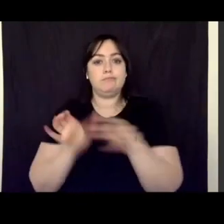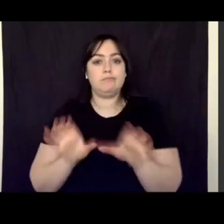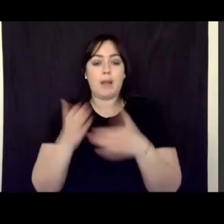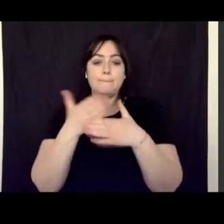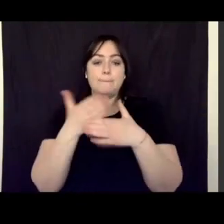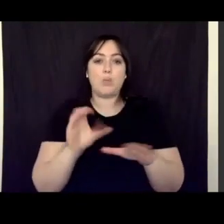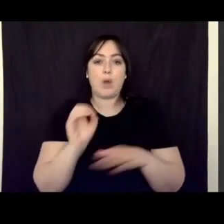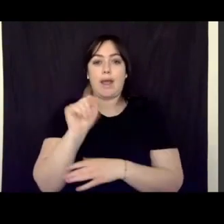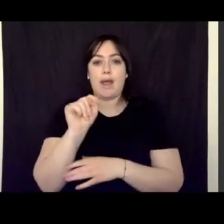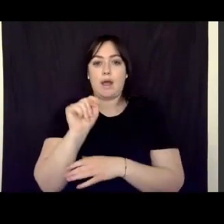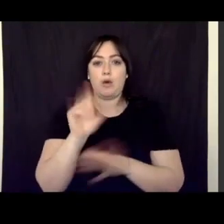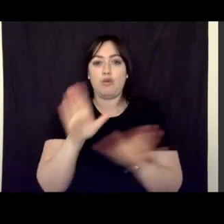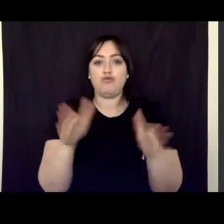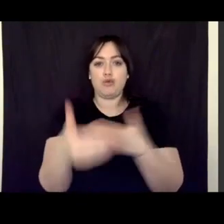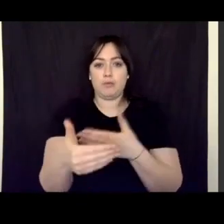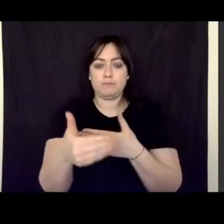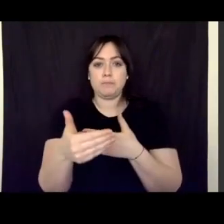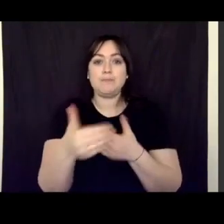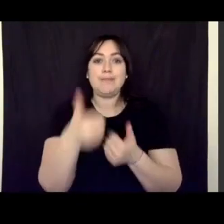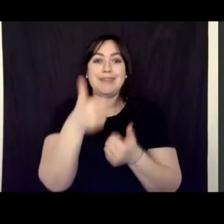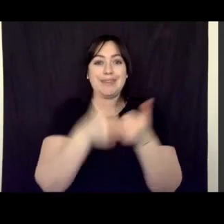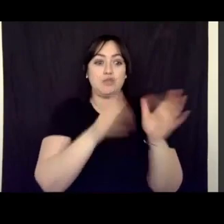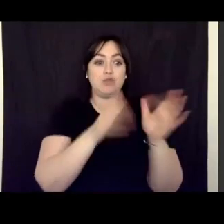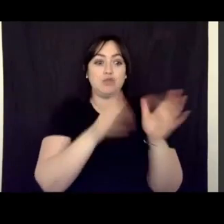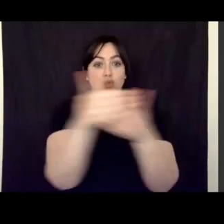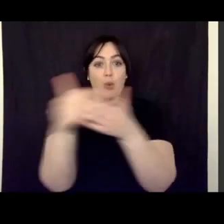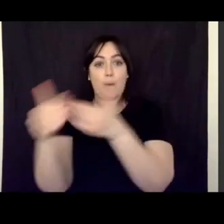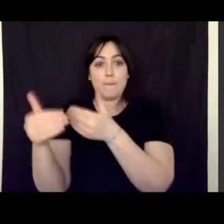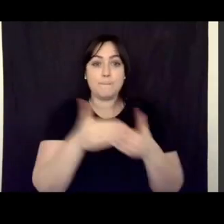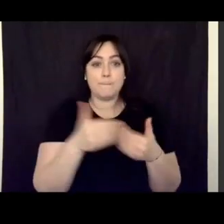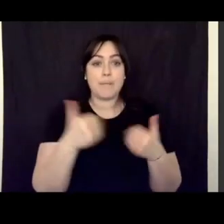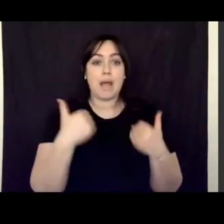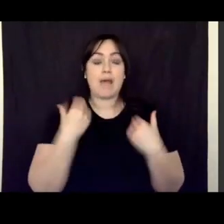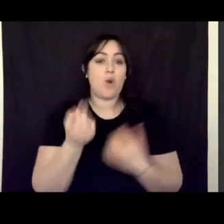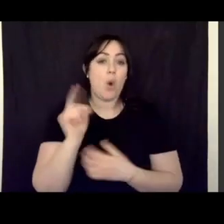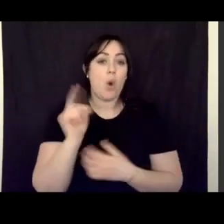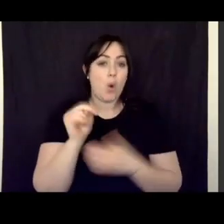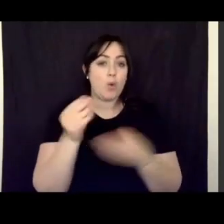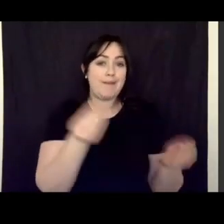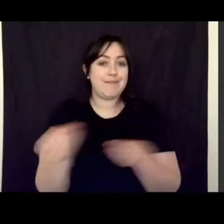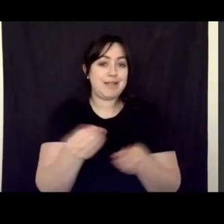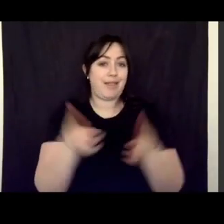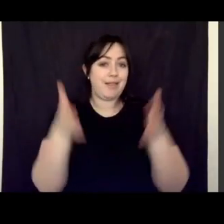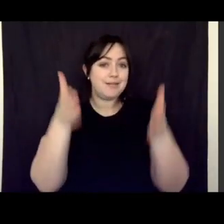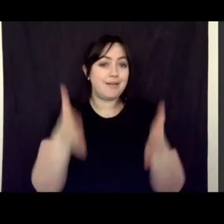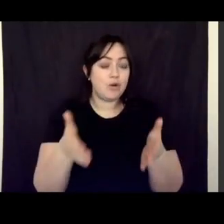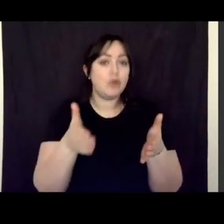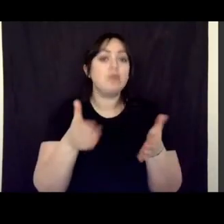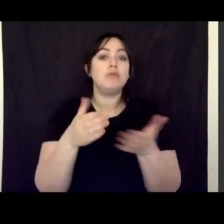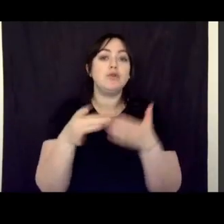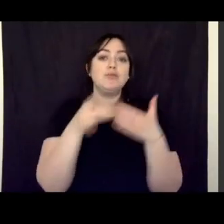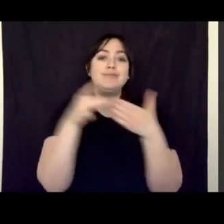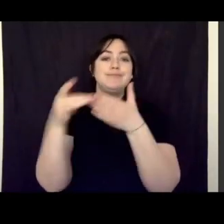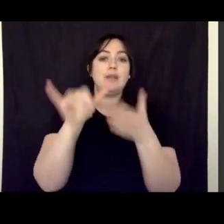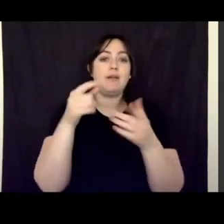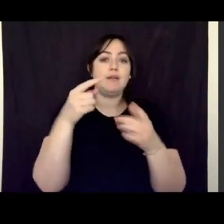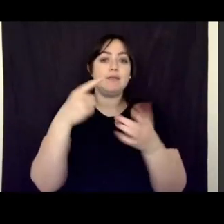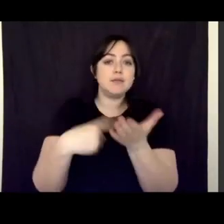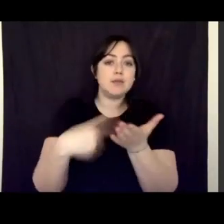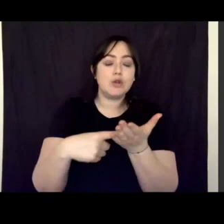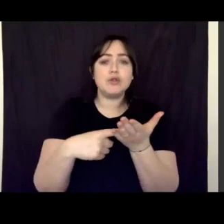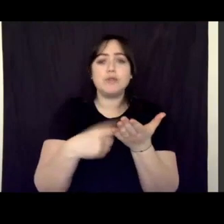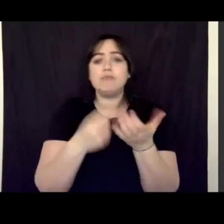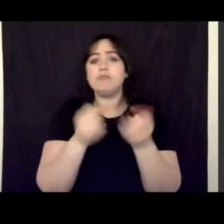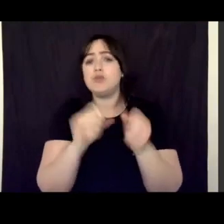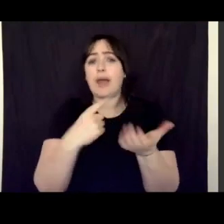a discussion. You can have that discussion by utilizing the chat box. You can also come off mute and share